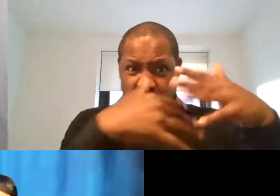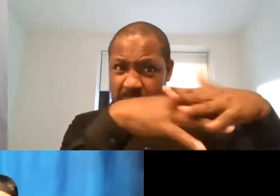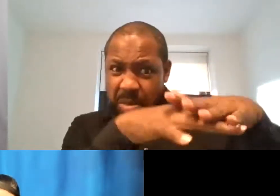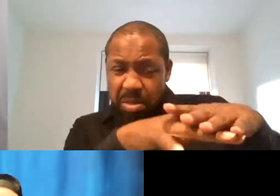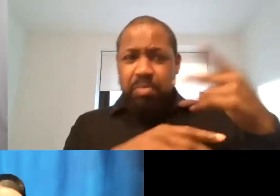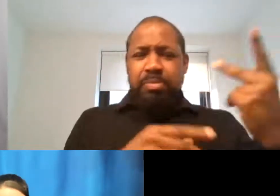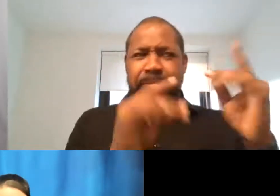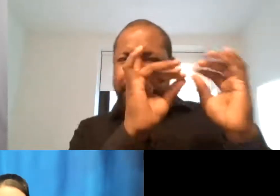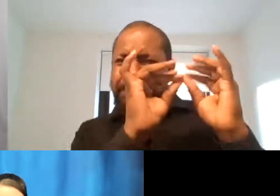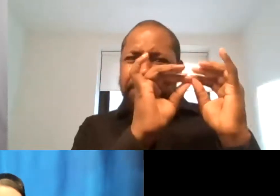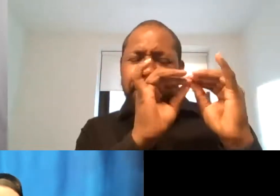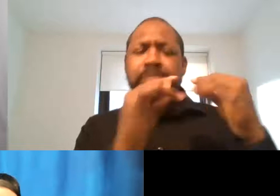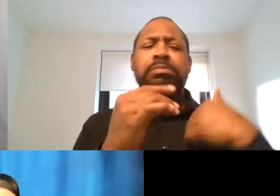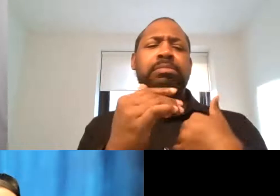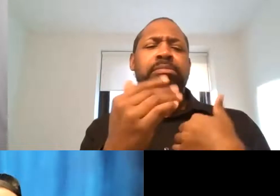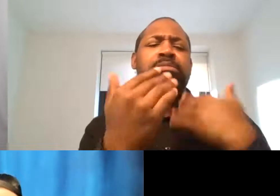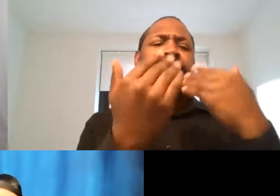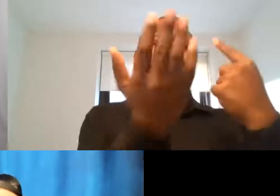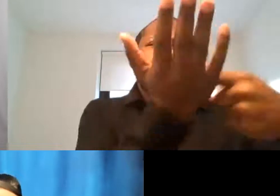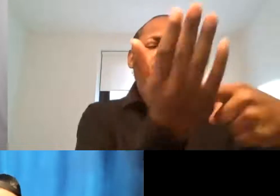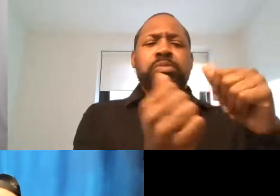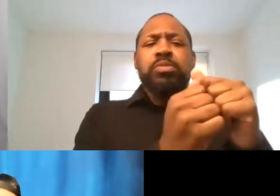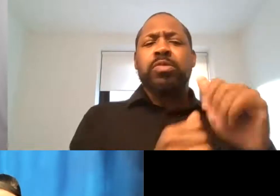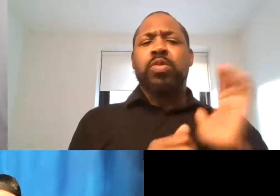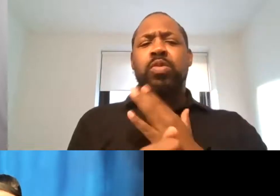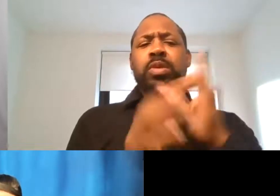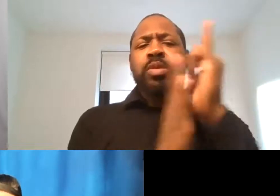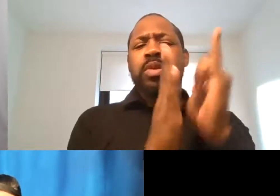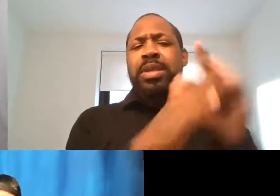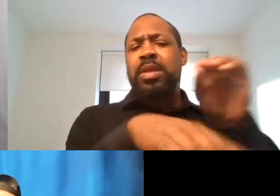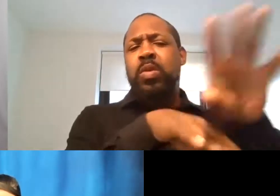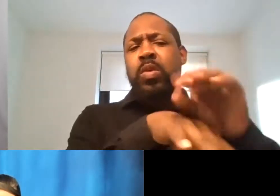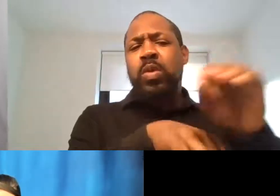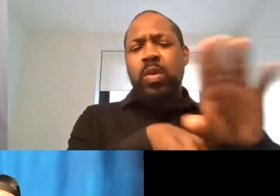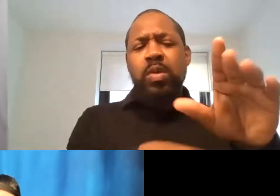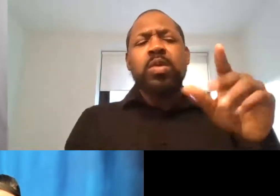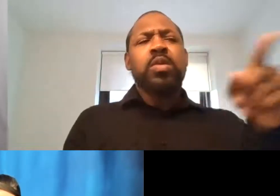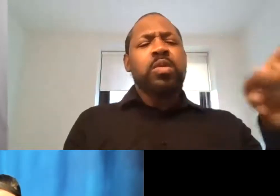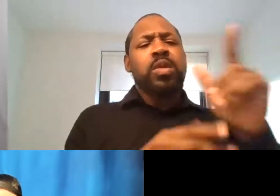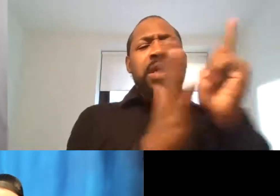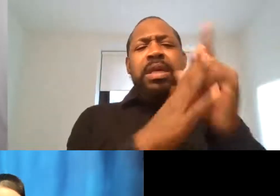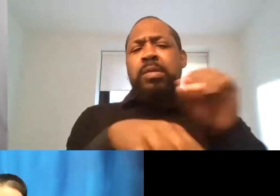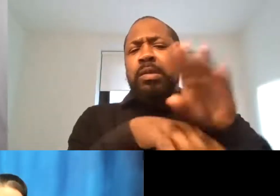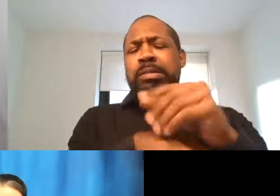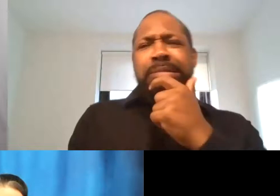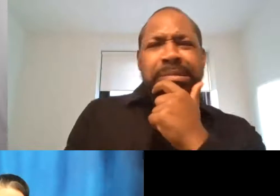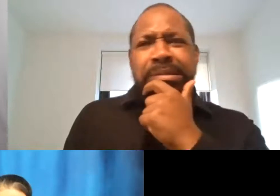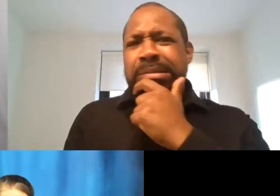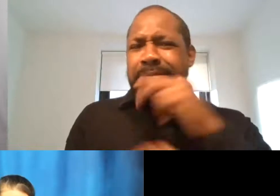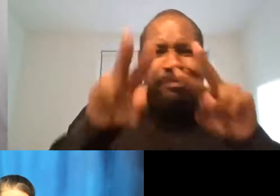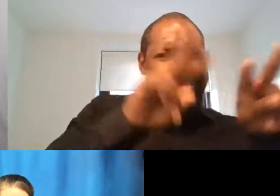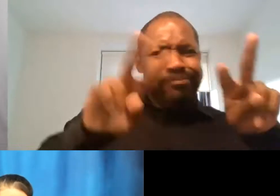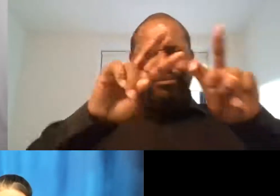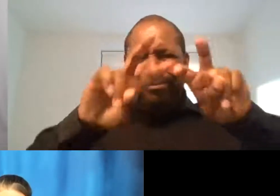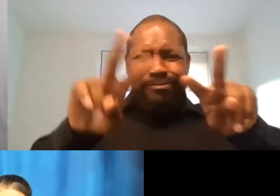maybe Tina and Carolyn, you could think of ways of merging some of these, and we could talk to some legal,